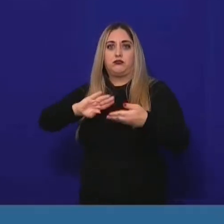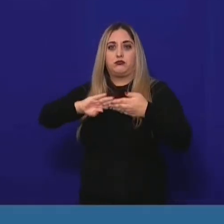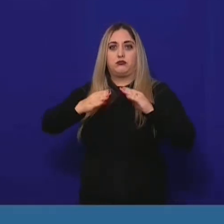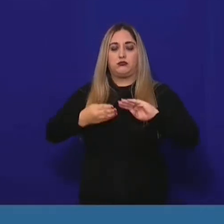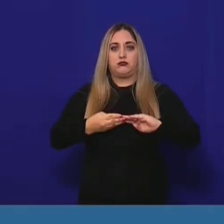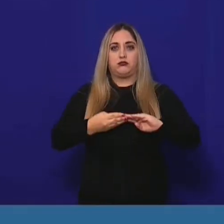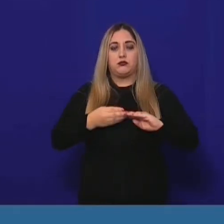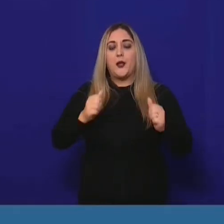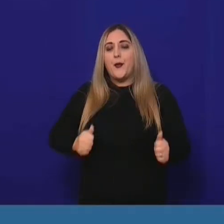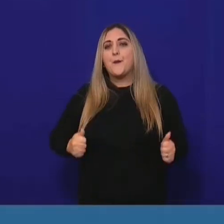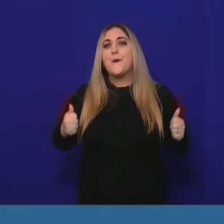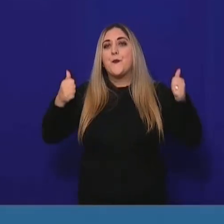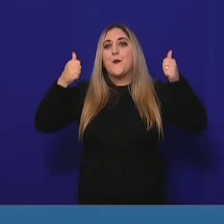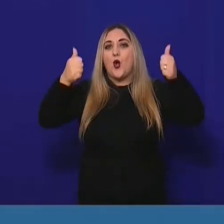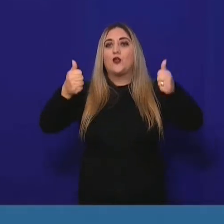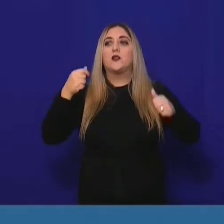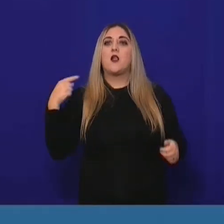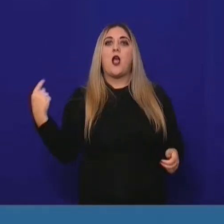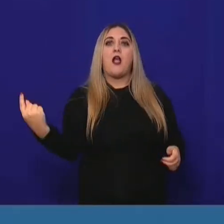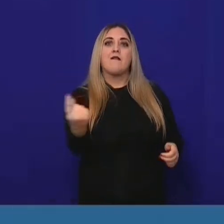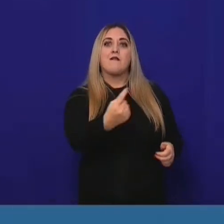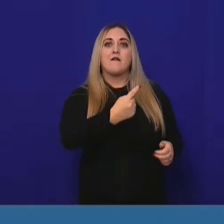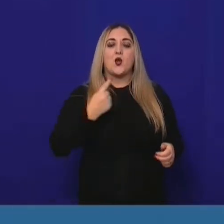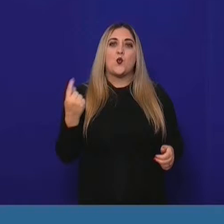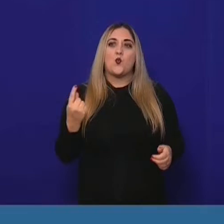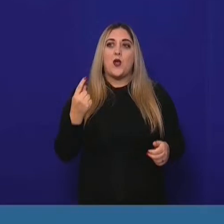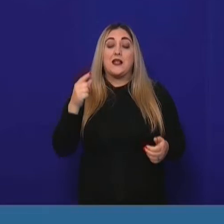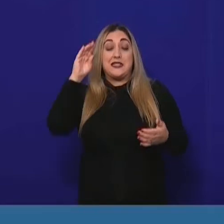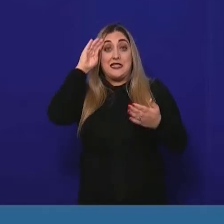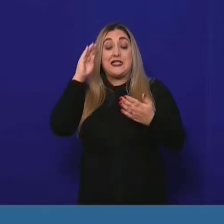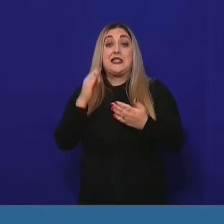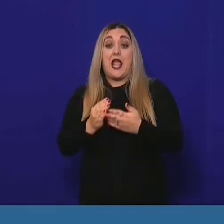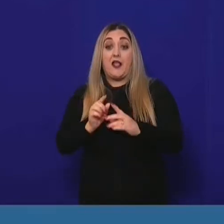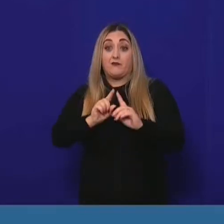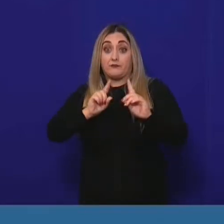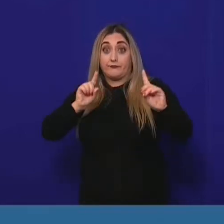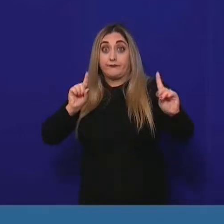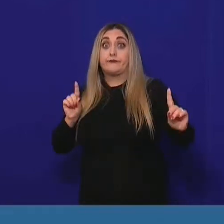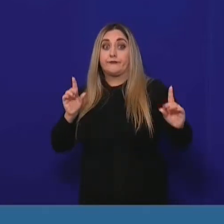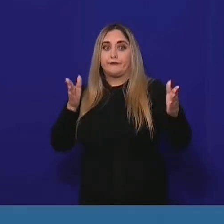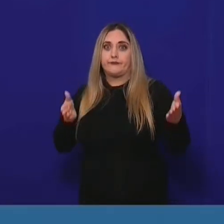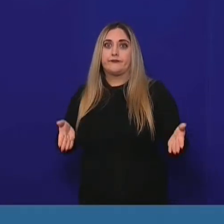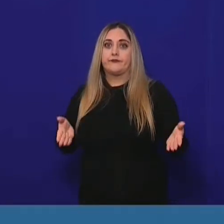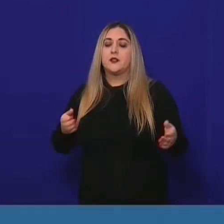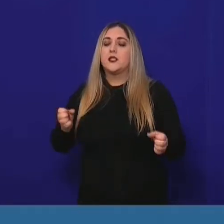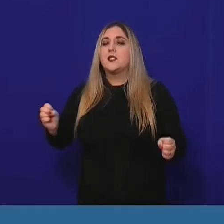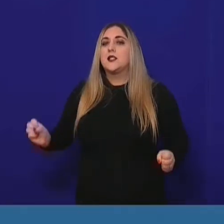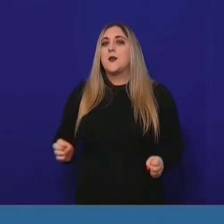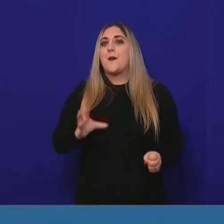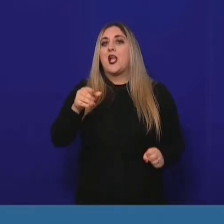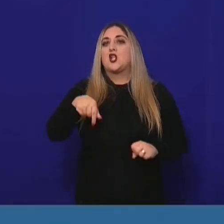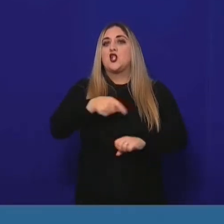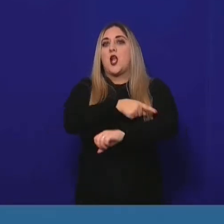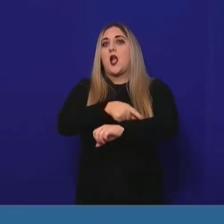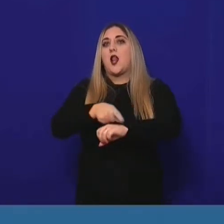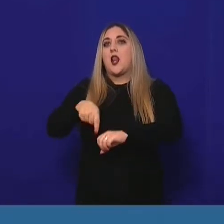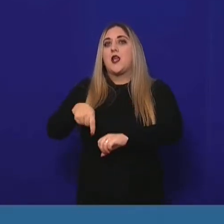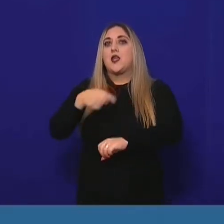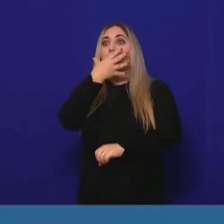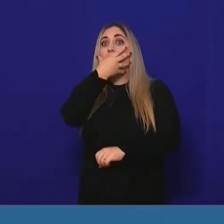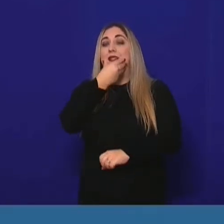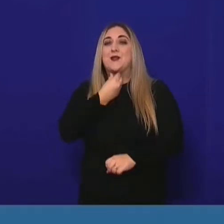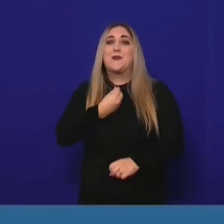community. So it is very important for everyone to stay safe, especially this is the week of Christmas, whereby it's